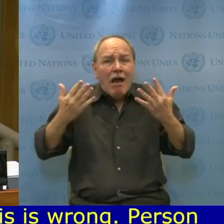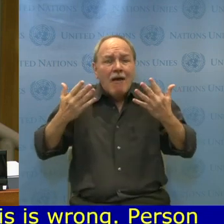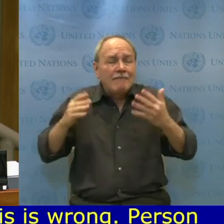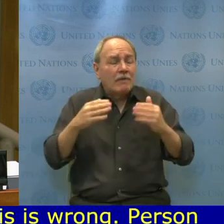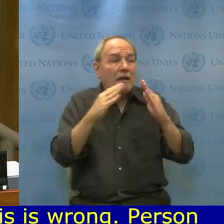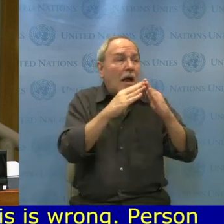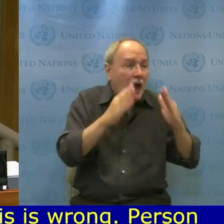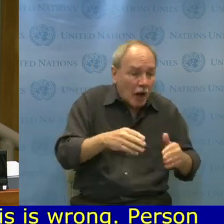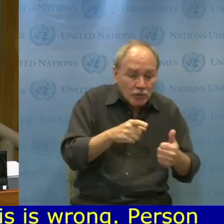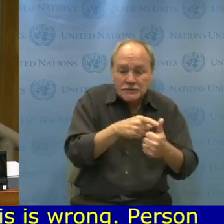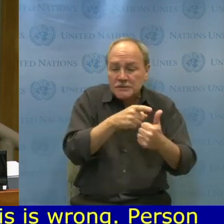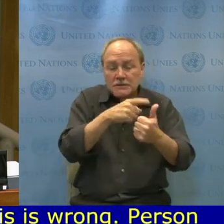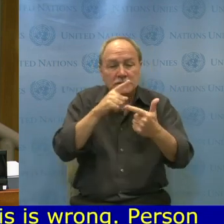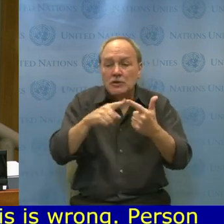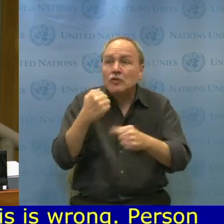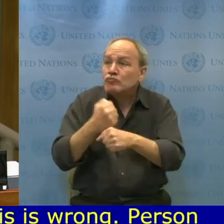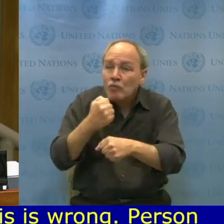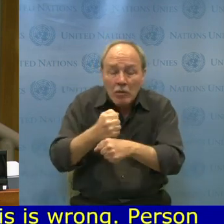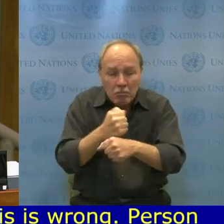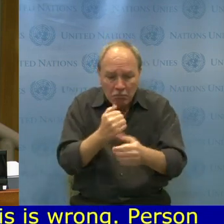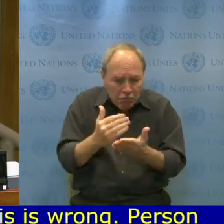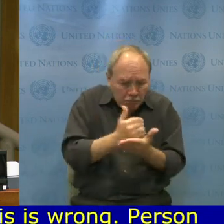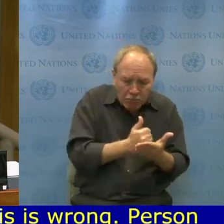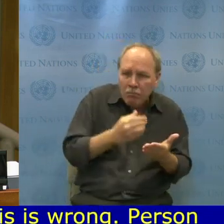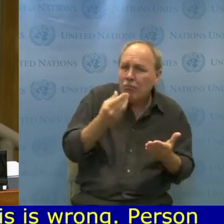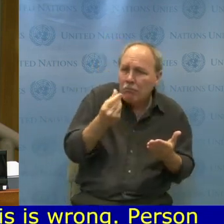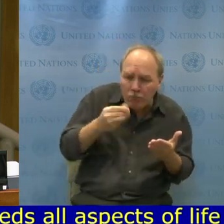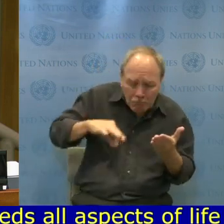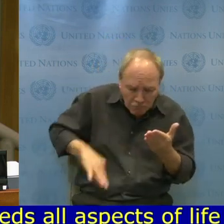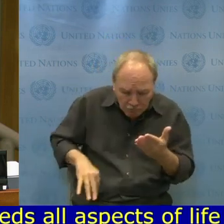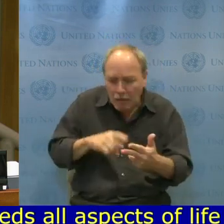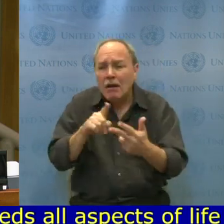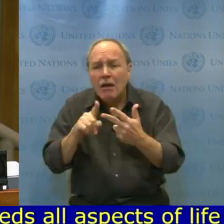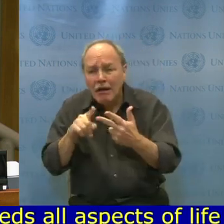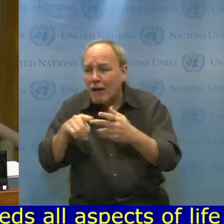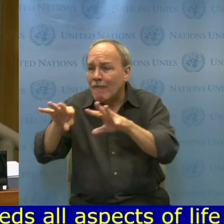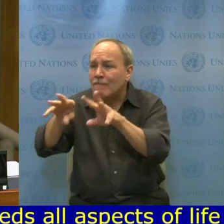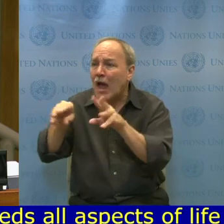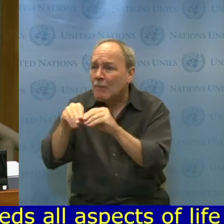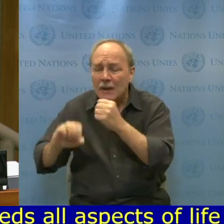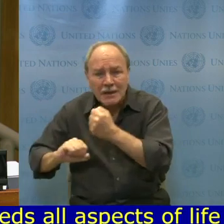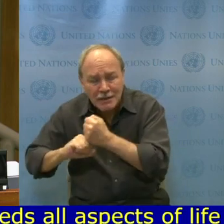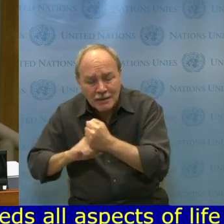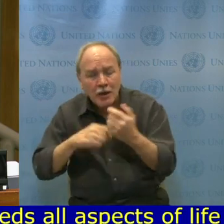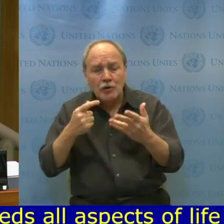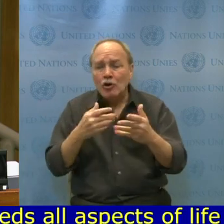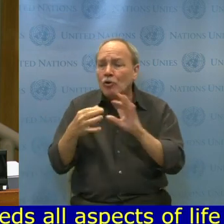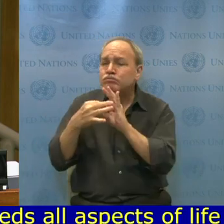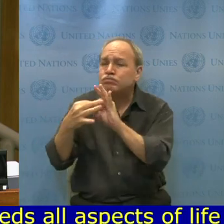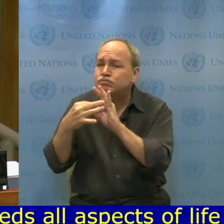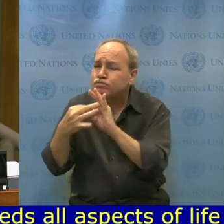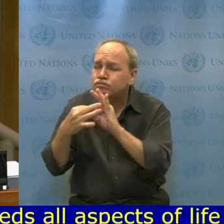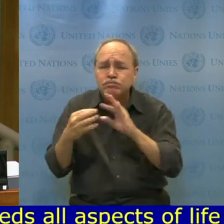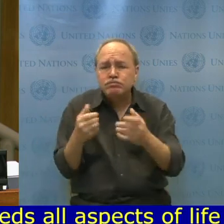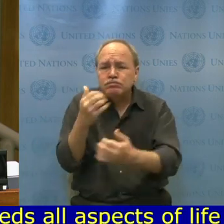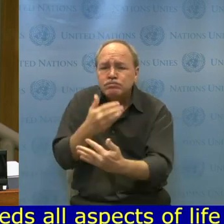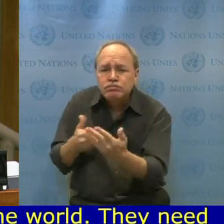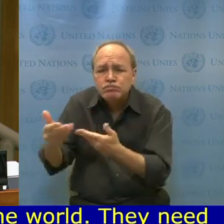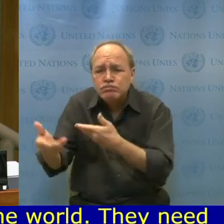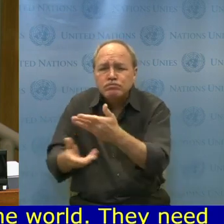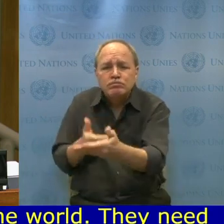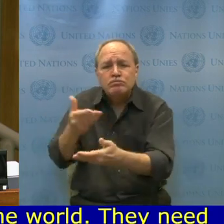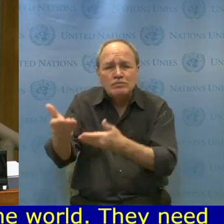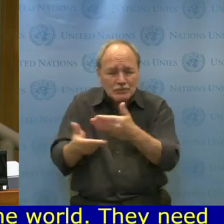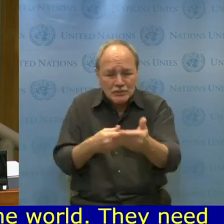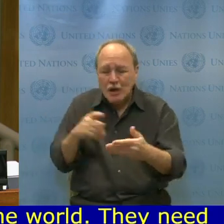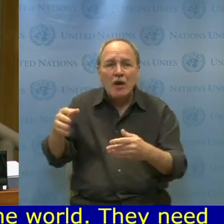they need a job, they need to build up families, they need social interaction, they need a political life,